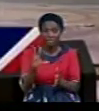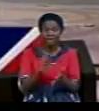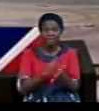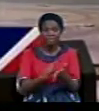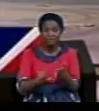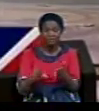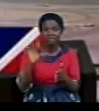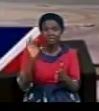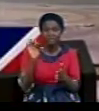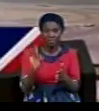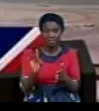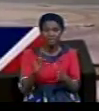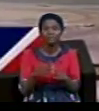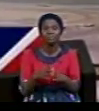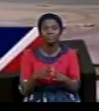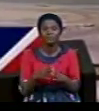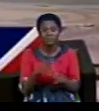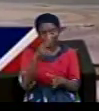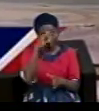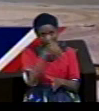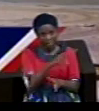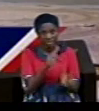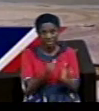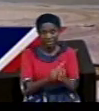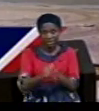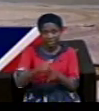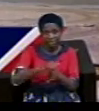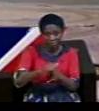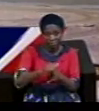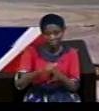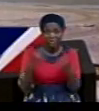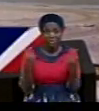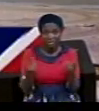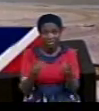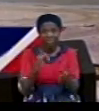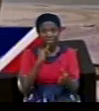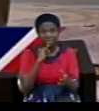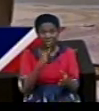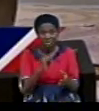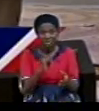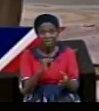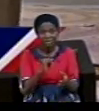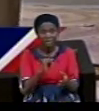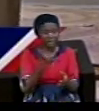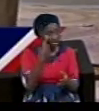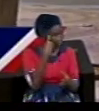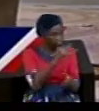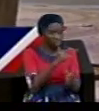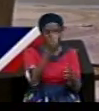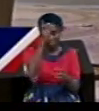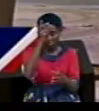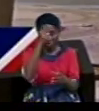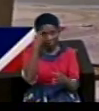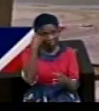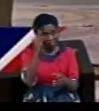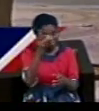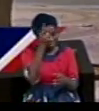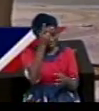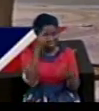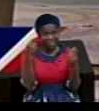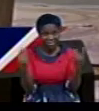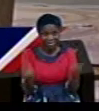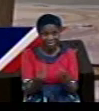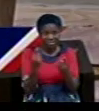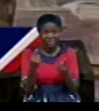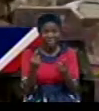3 verse 8 he that committed Sinners of the devil for the devil seen it from the beginning look at this now but these